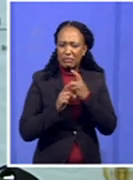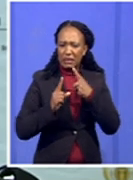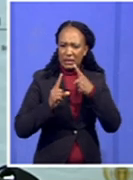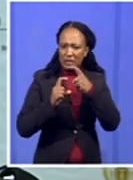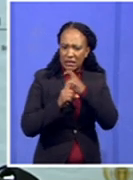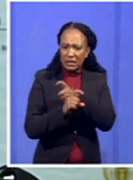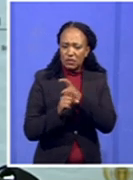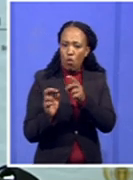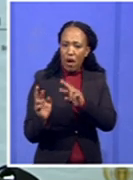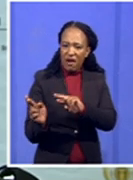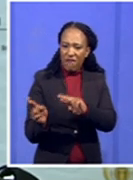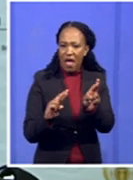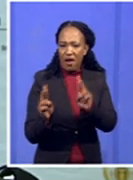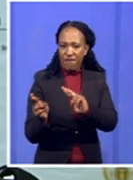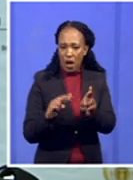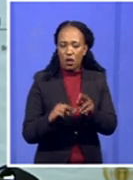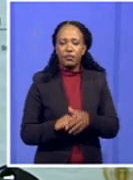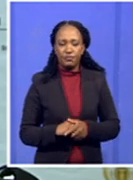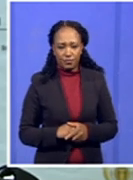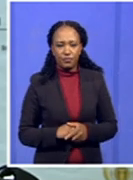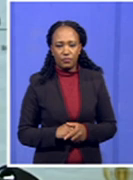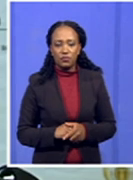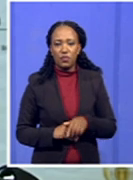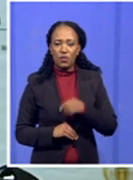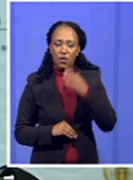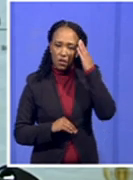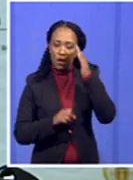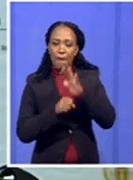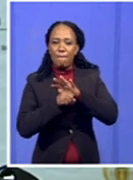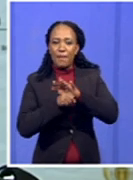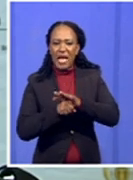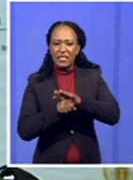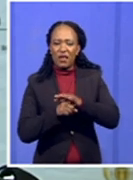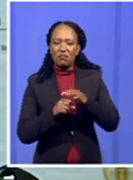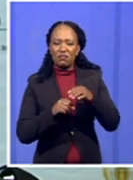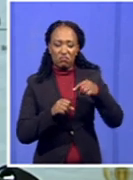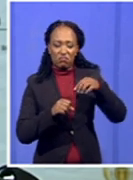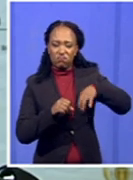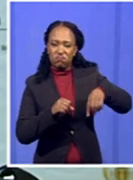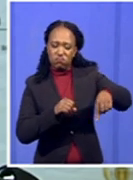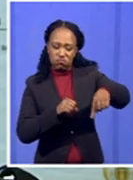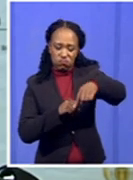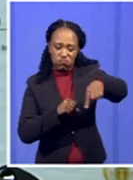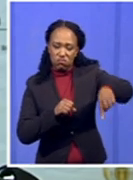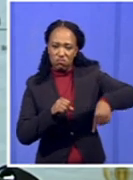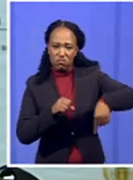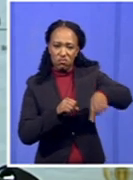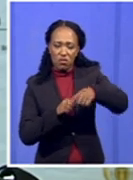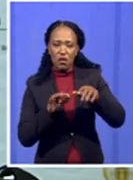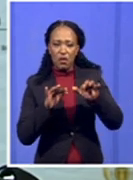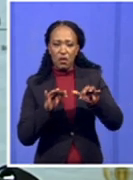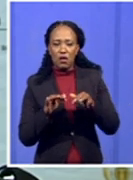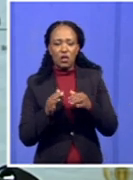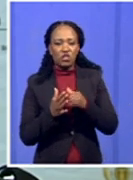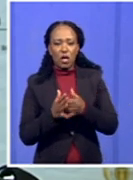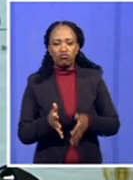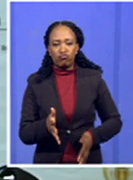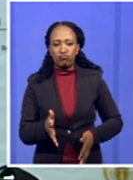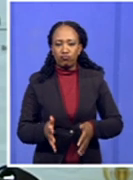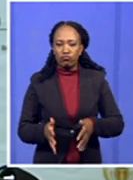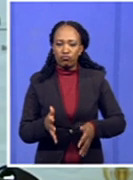so we know that because of pressure in the surrounding areas, we do get people who walk in from